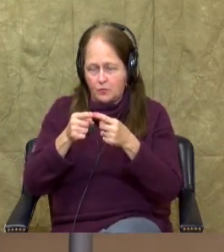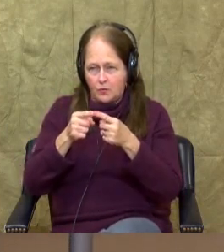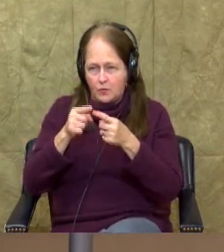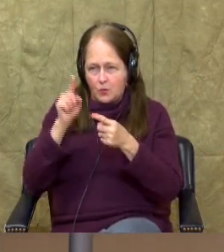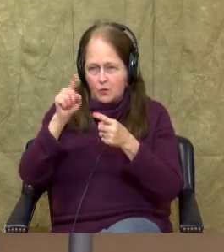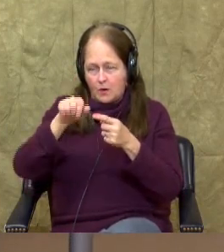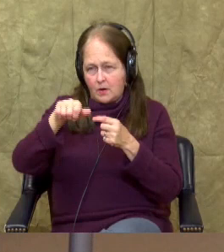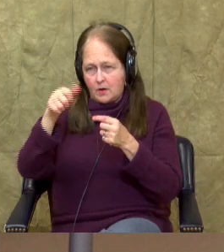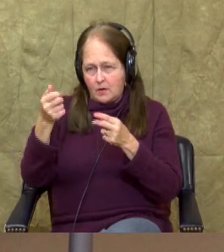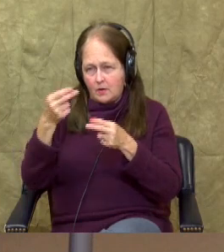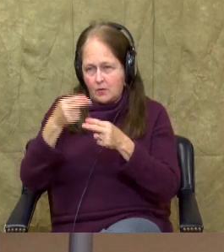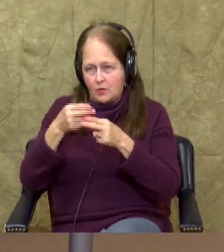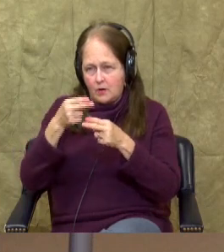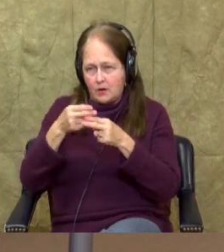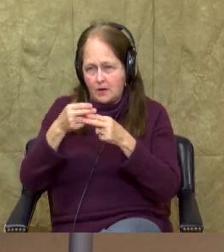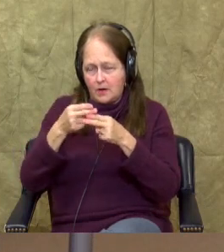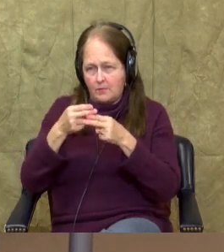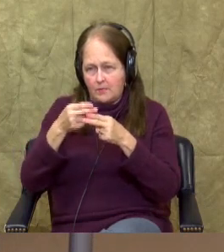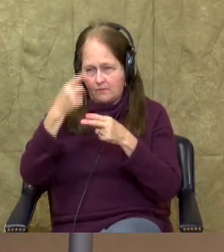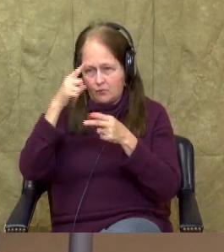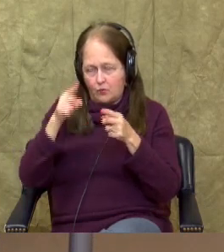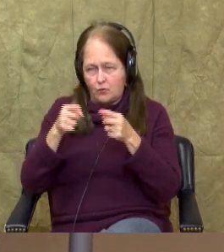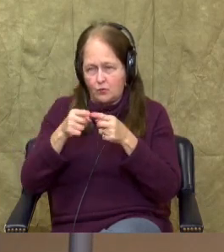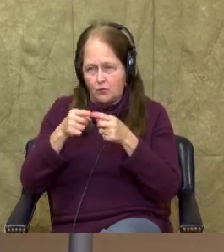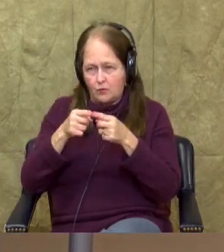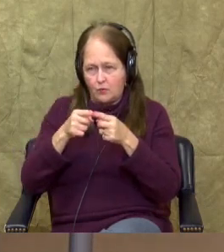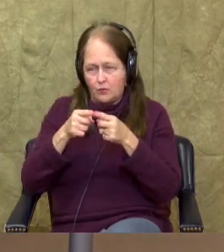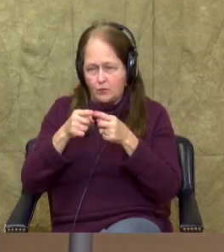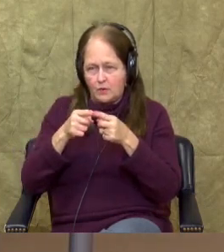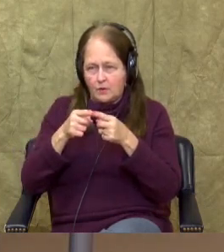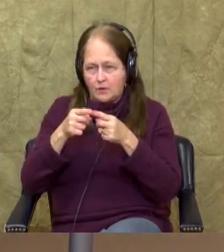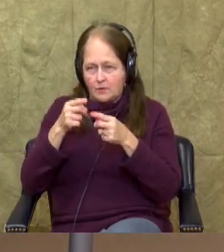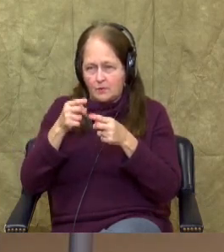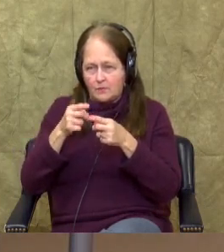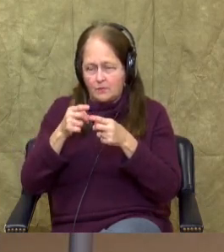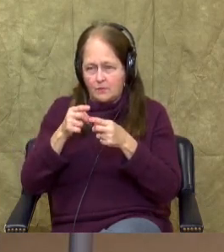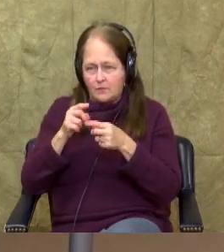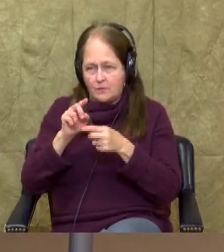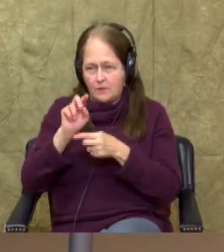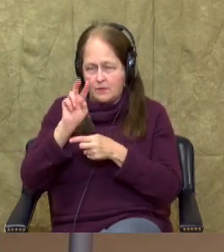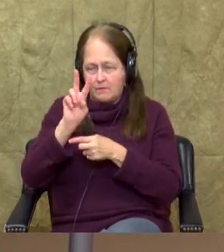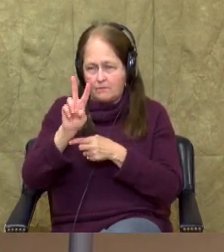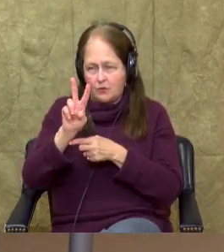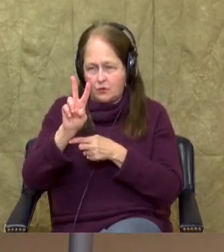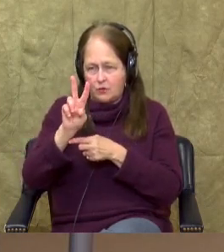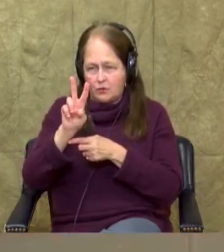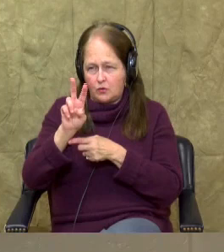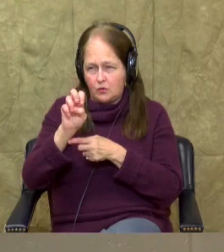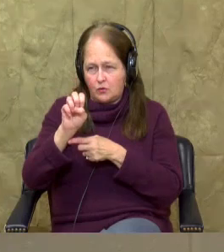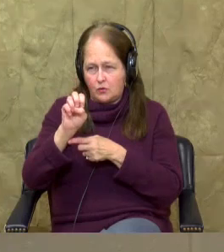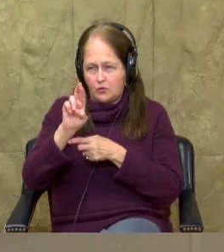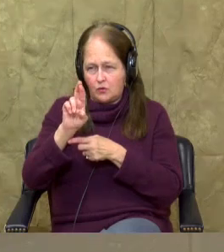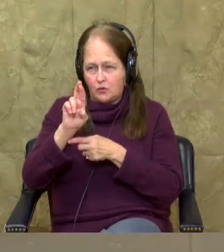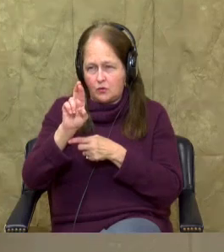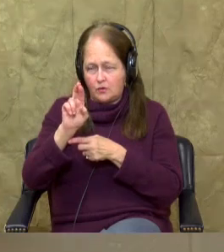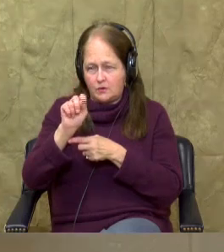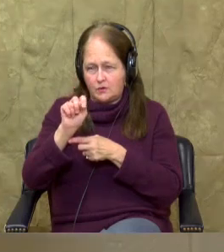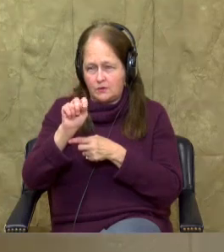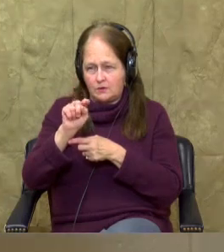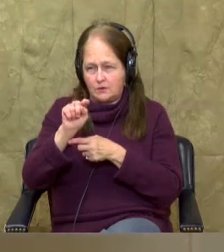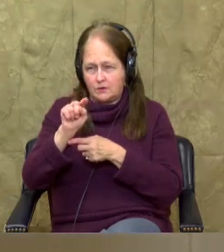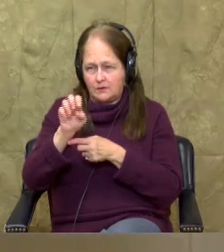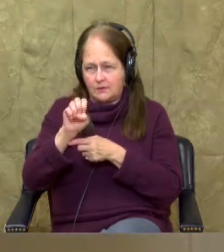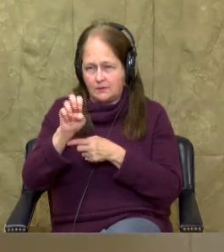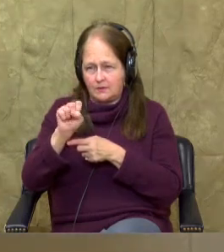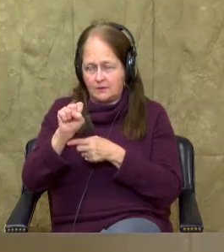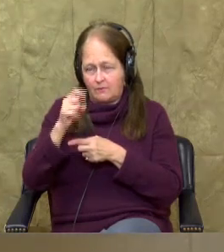What's another name for corners? Another name for corners is the vertice. A vertice is another name